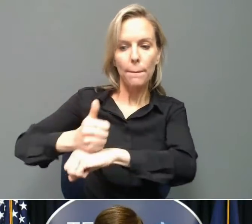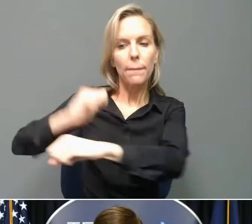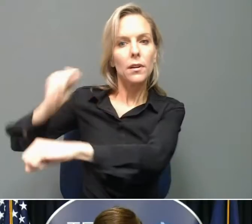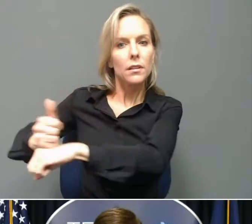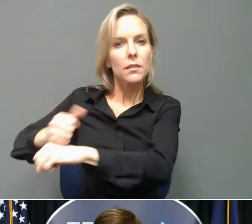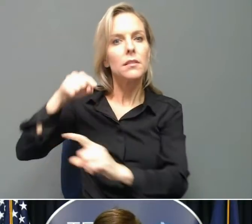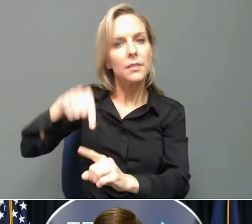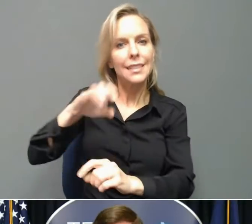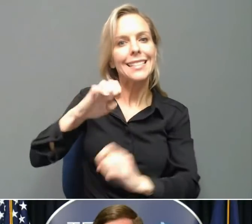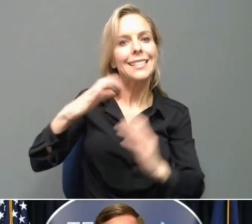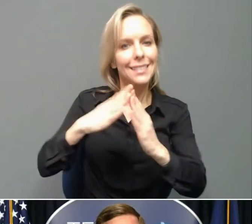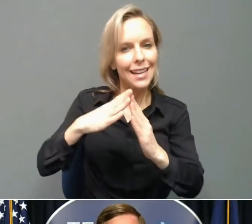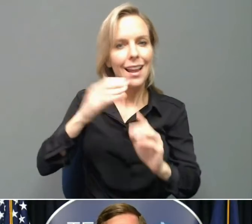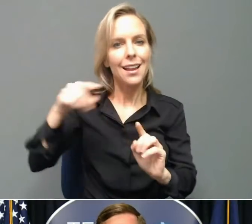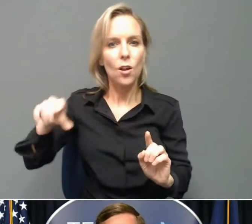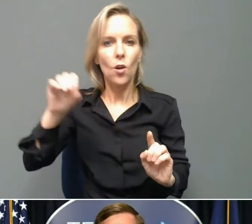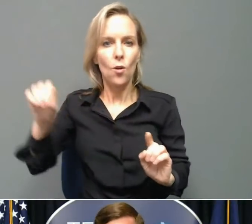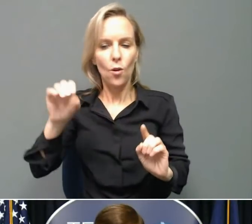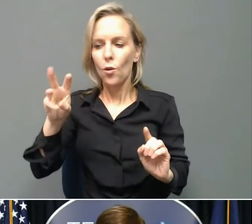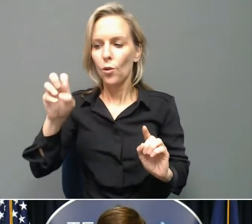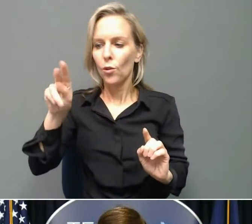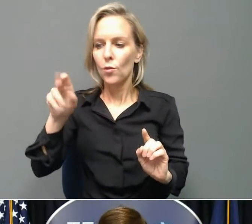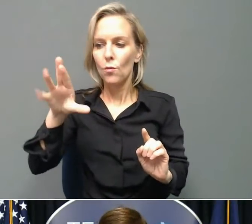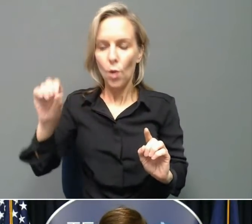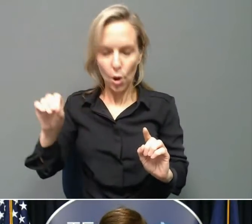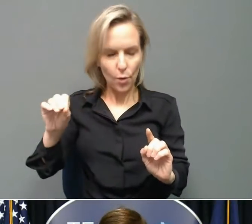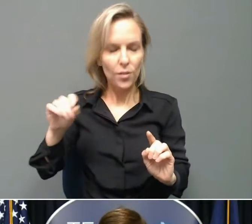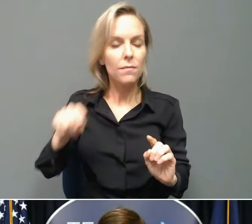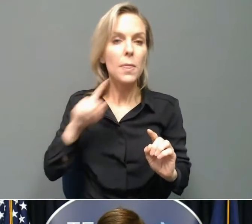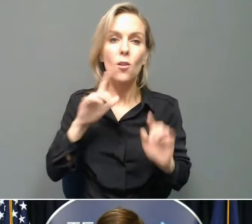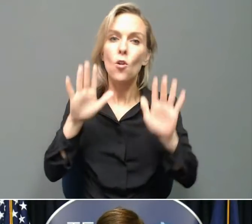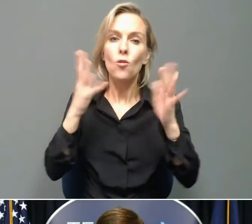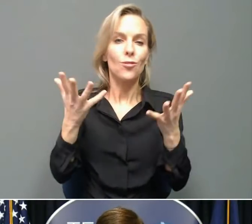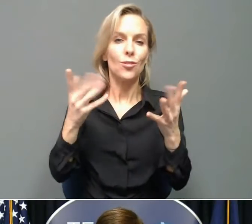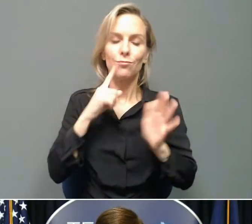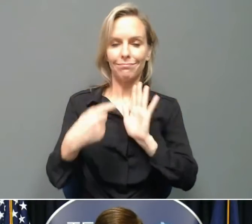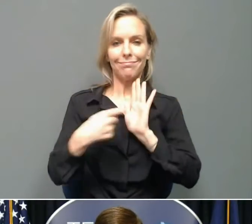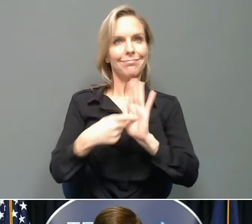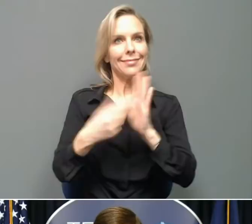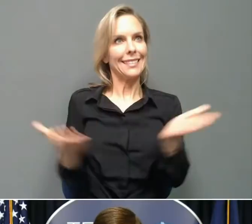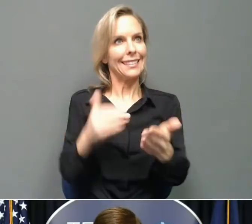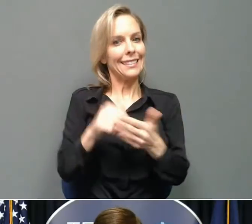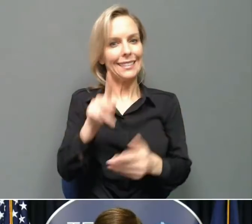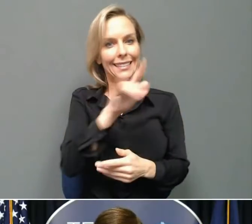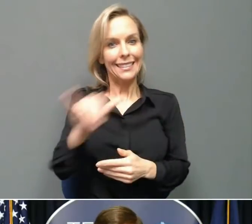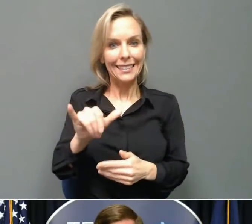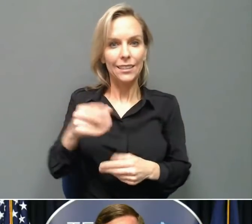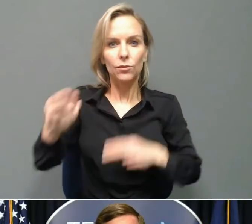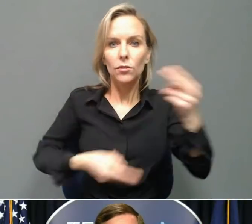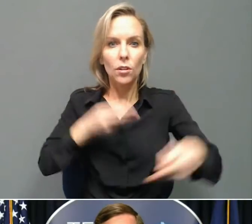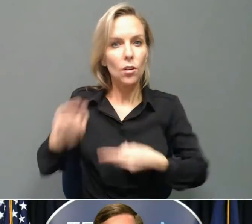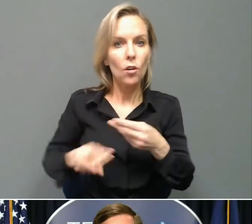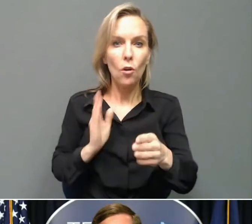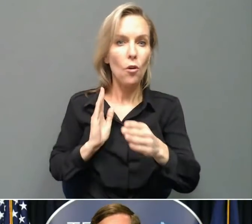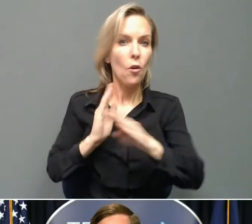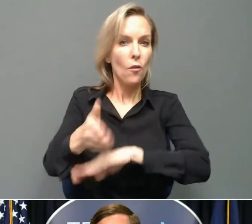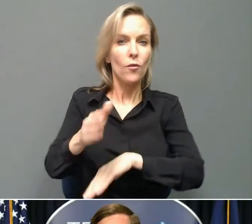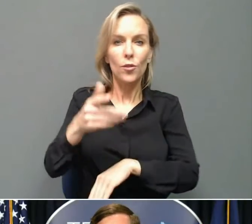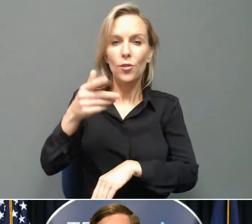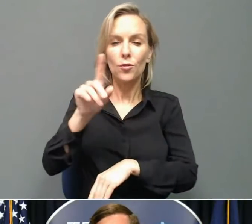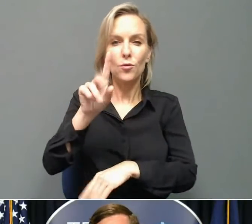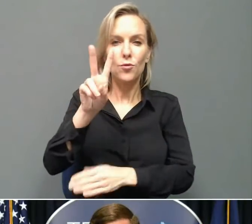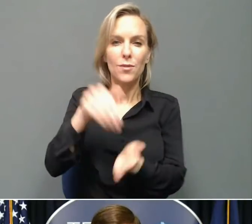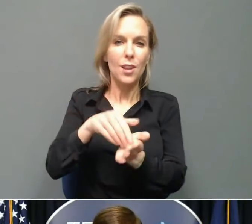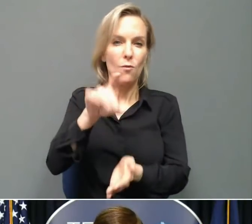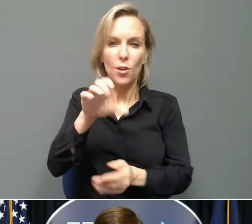and Owensboro. It's a company with a great presence in Kentucky, employing over 2,800 people in our state, and I am excited to